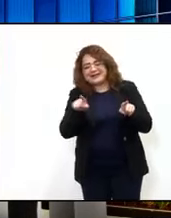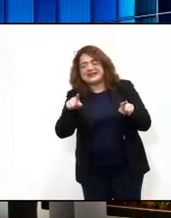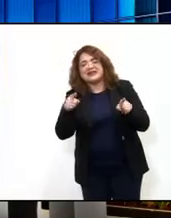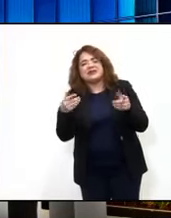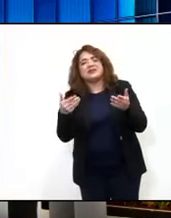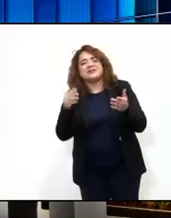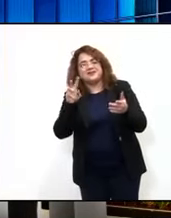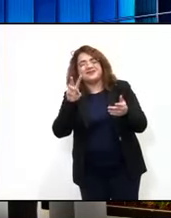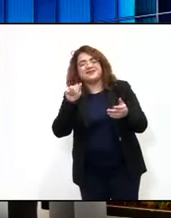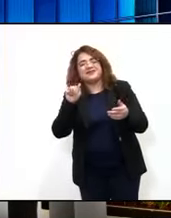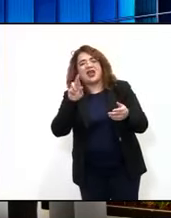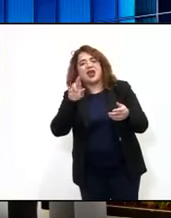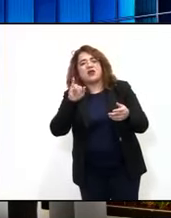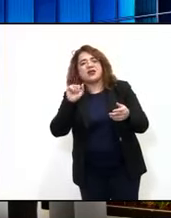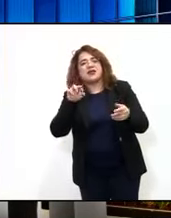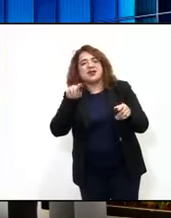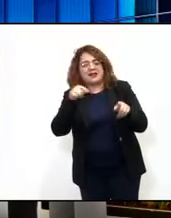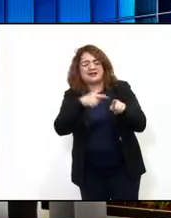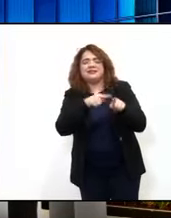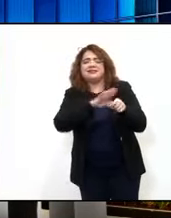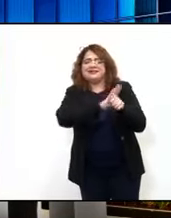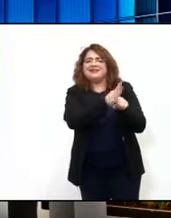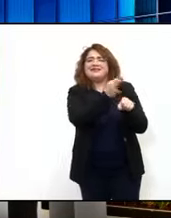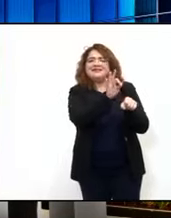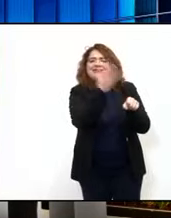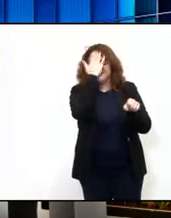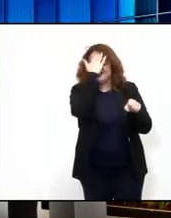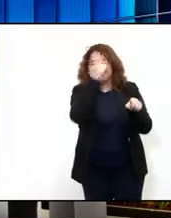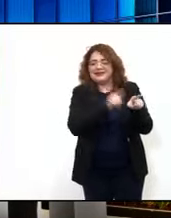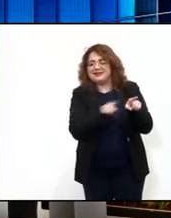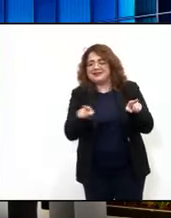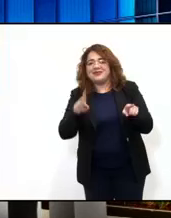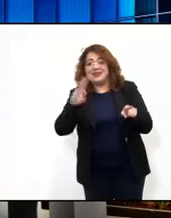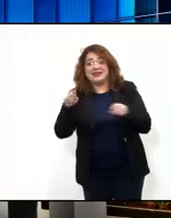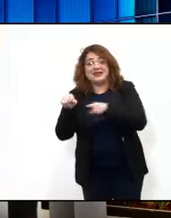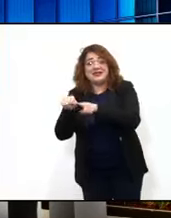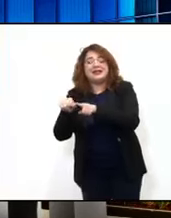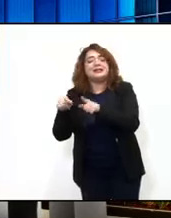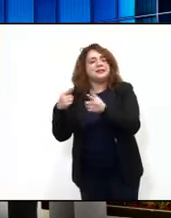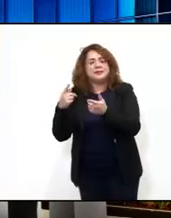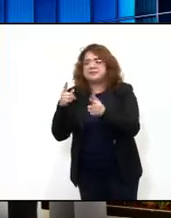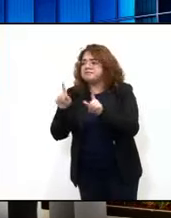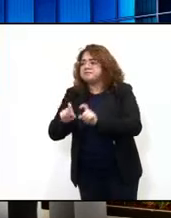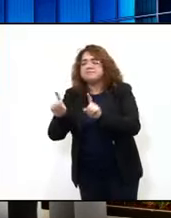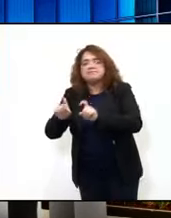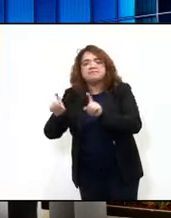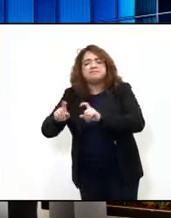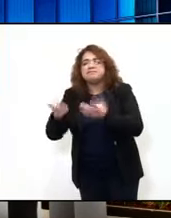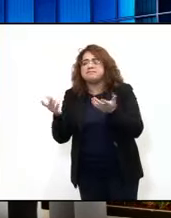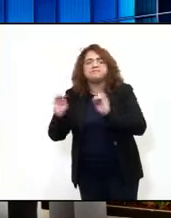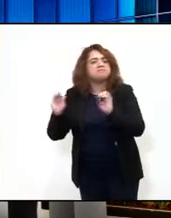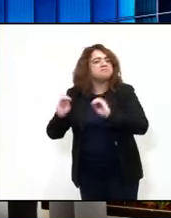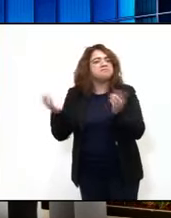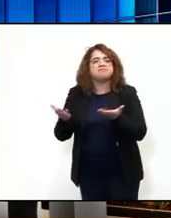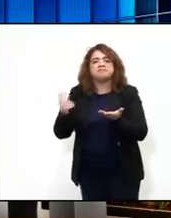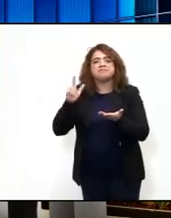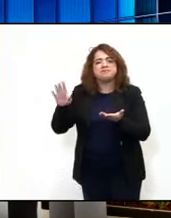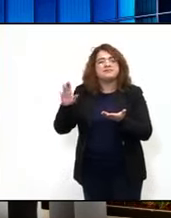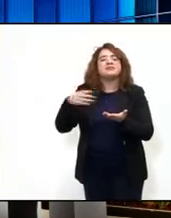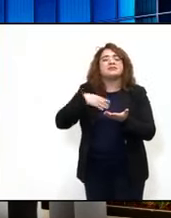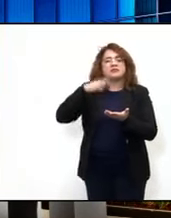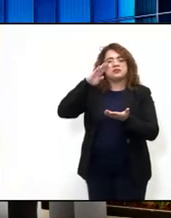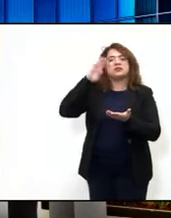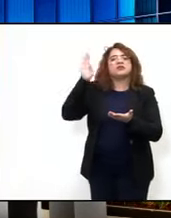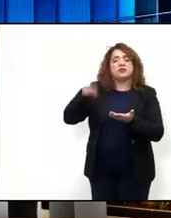would also include Long Beach in terms of the testing. They have an extensive lab through the county to be able to do that